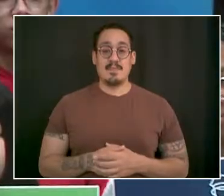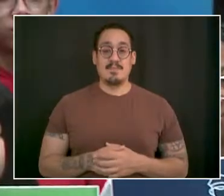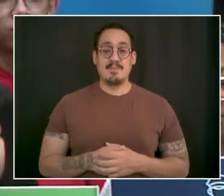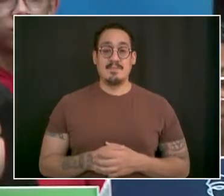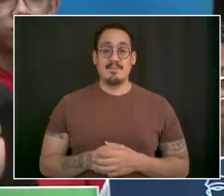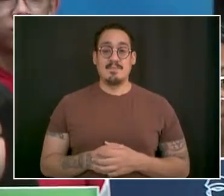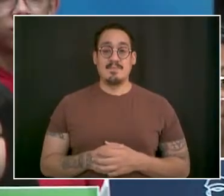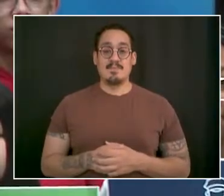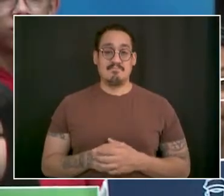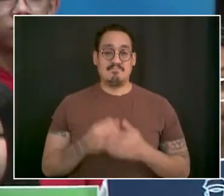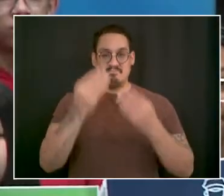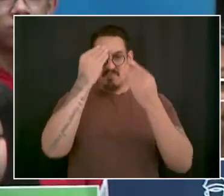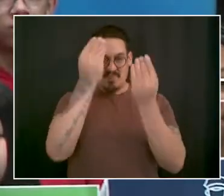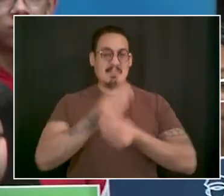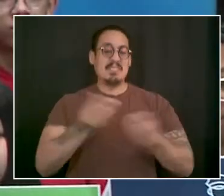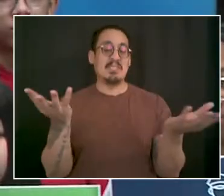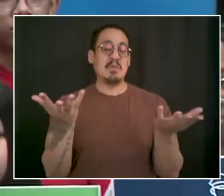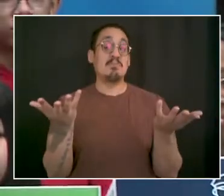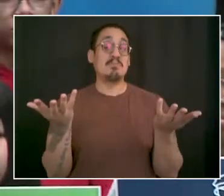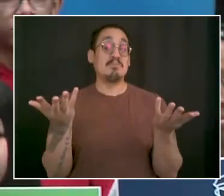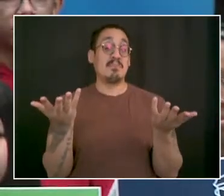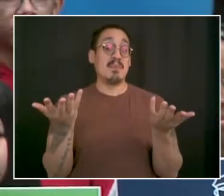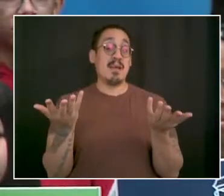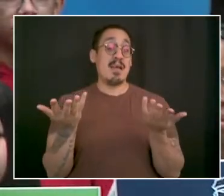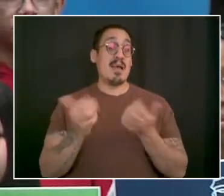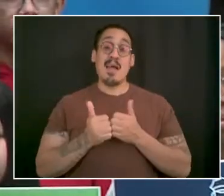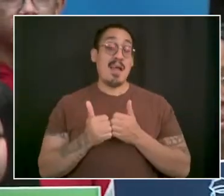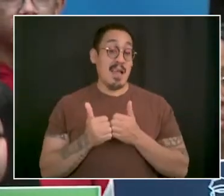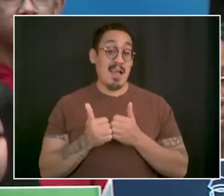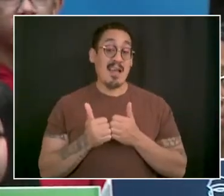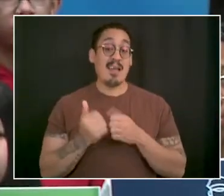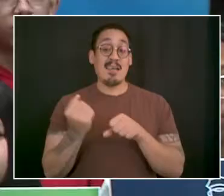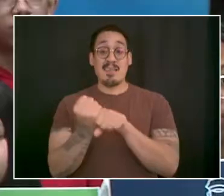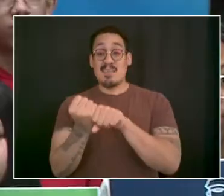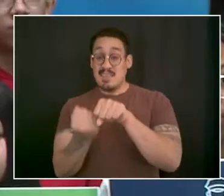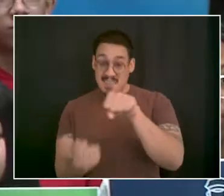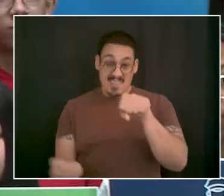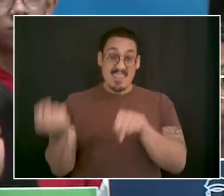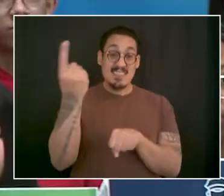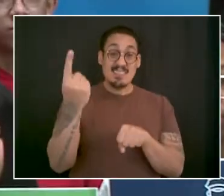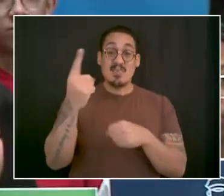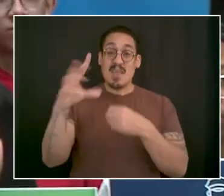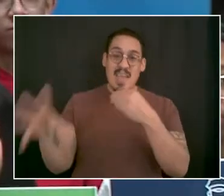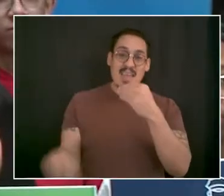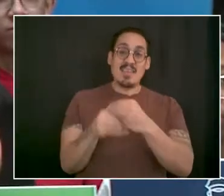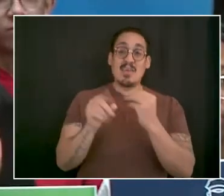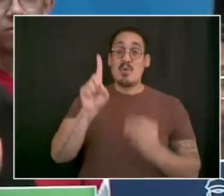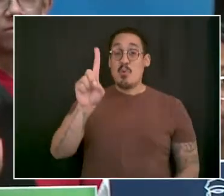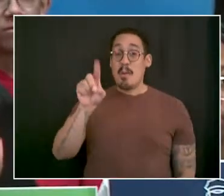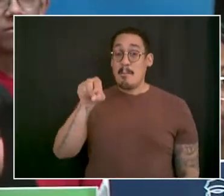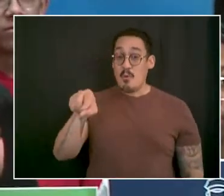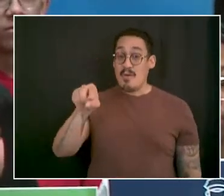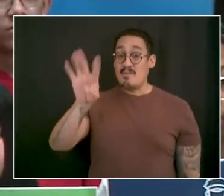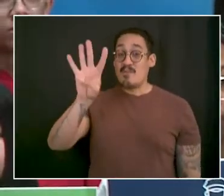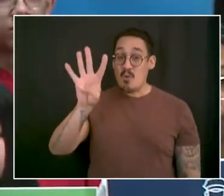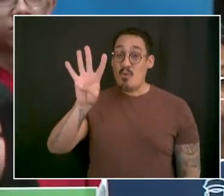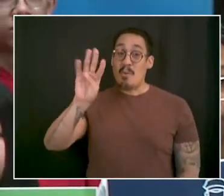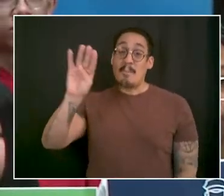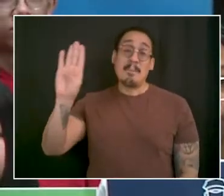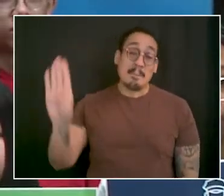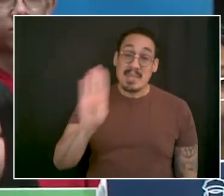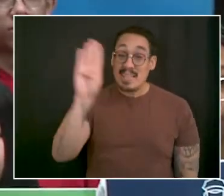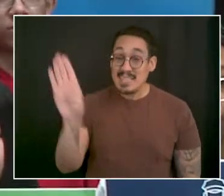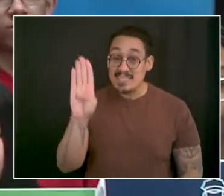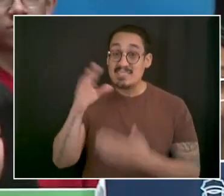And let me tell you how. Next year, we are adding $1.4 billion to protect programs that were not